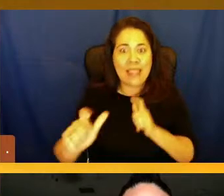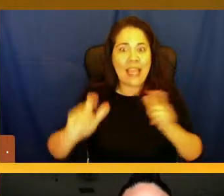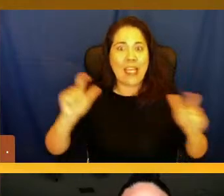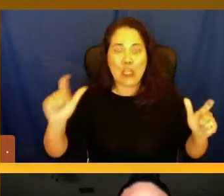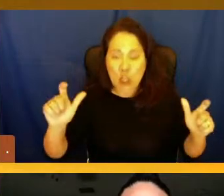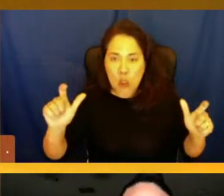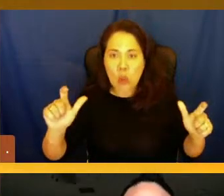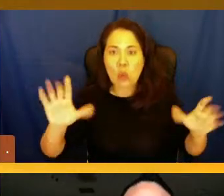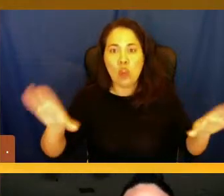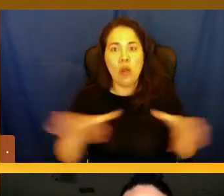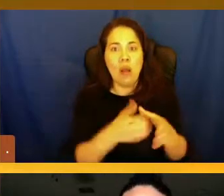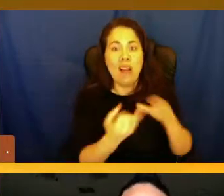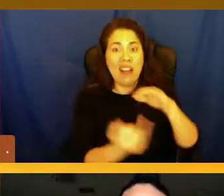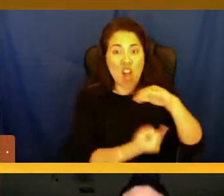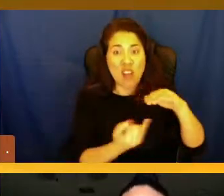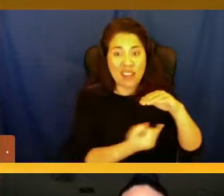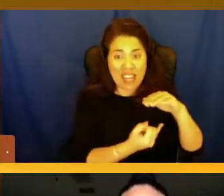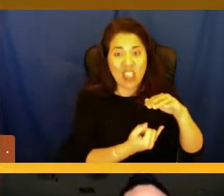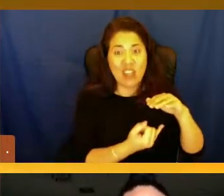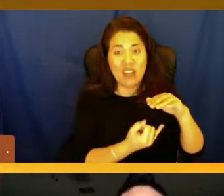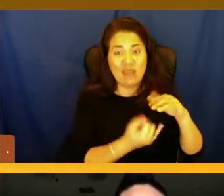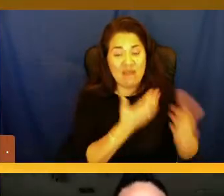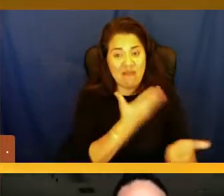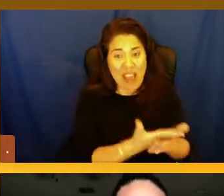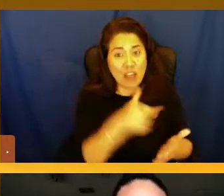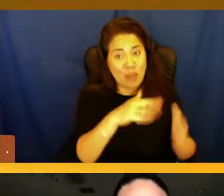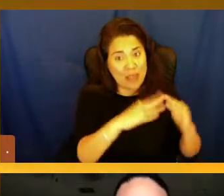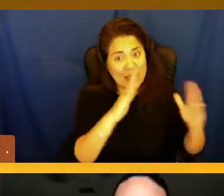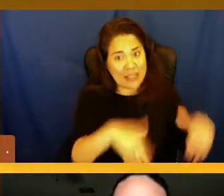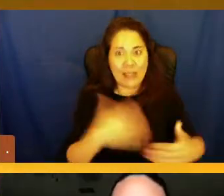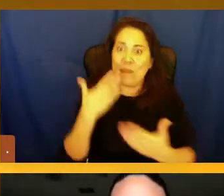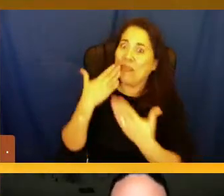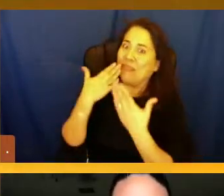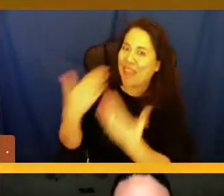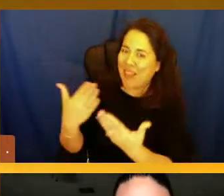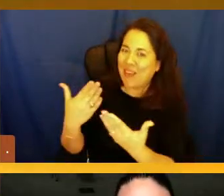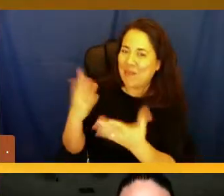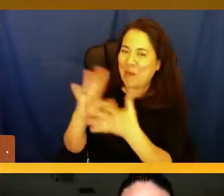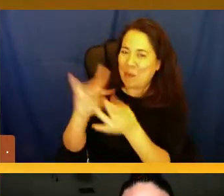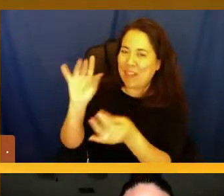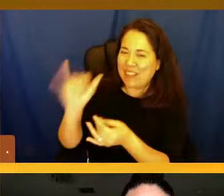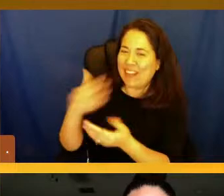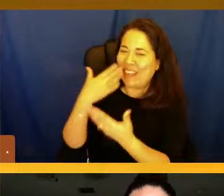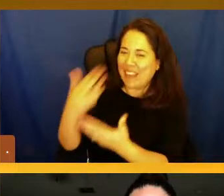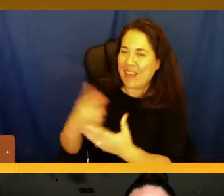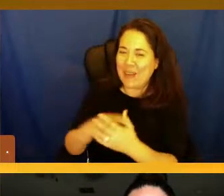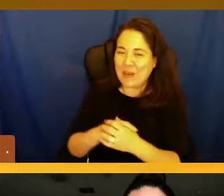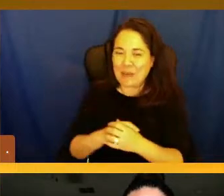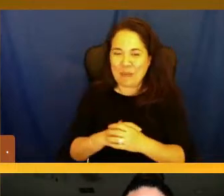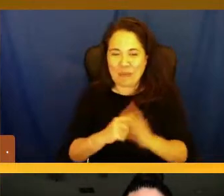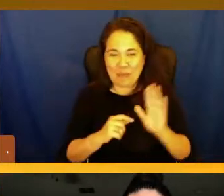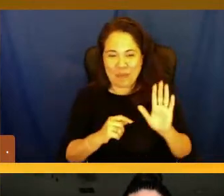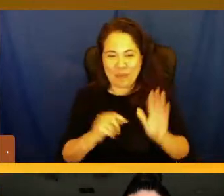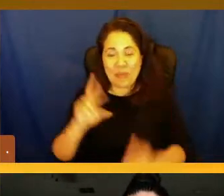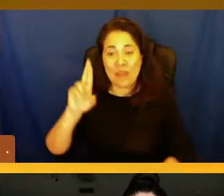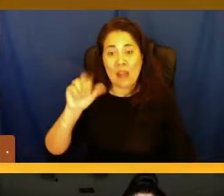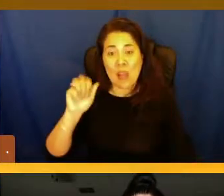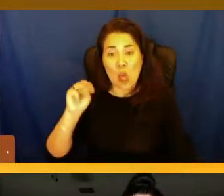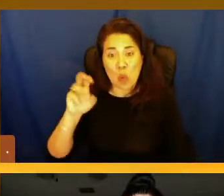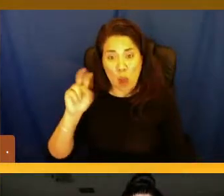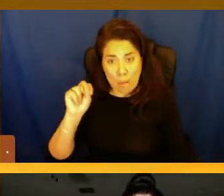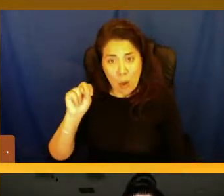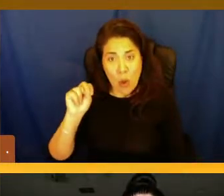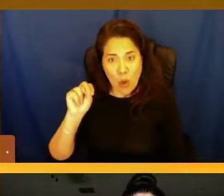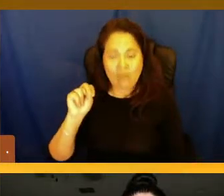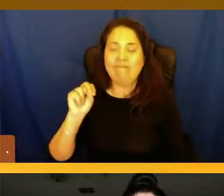factor Exactly. in this system too. So thank you. Yeah, it's you know, it's like Linda said,